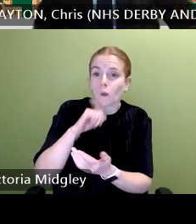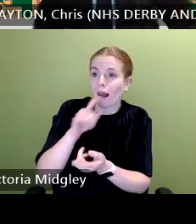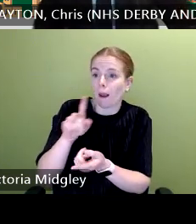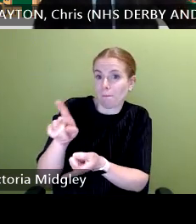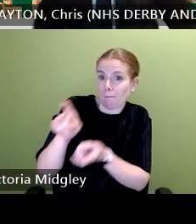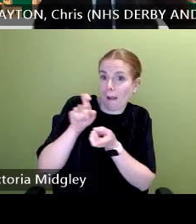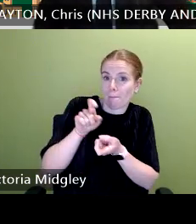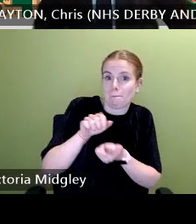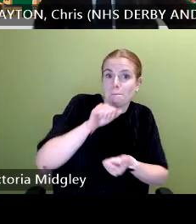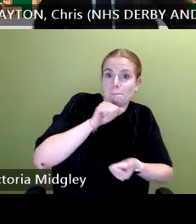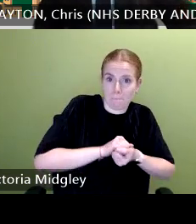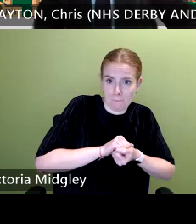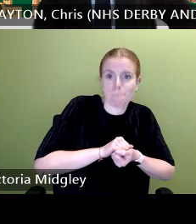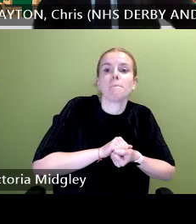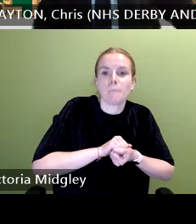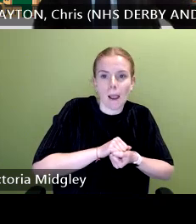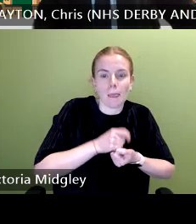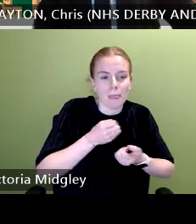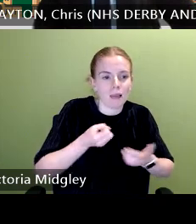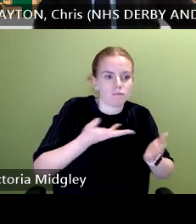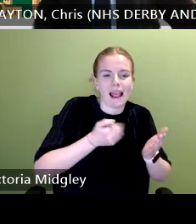themed into the reports that we submit?